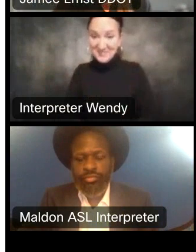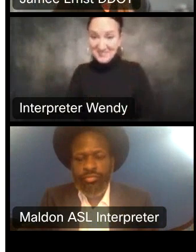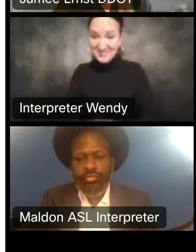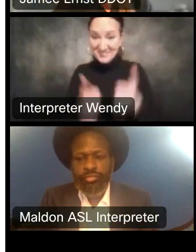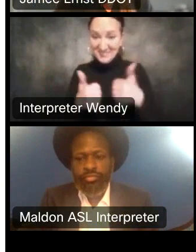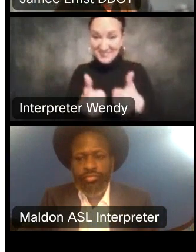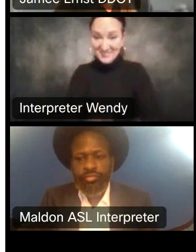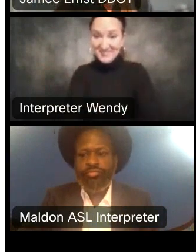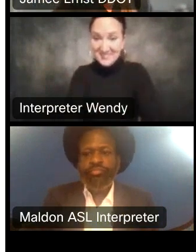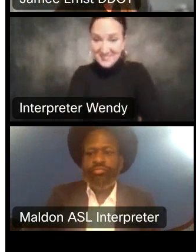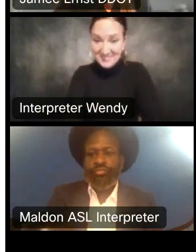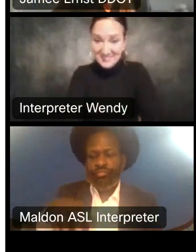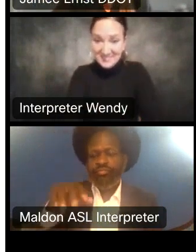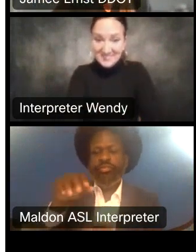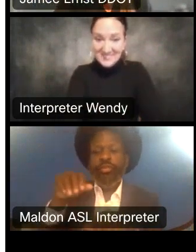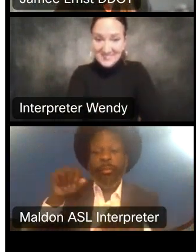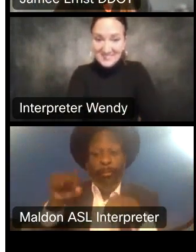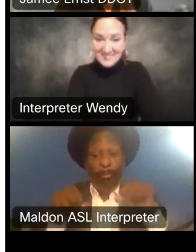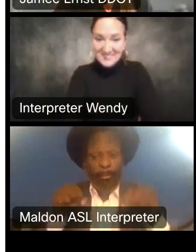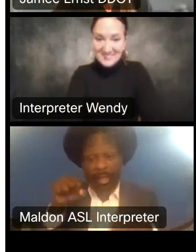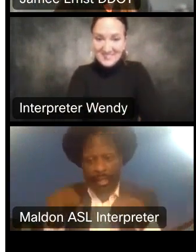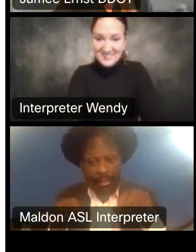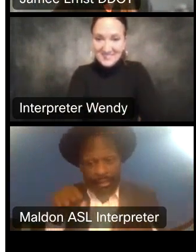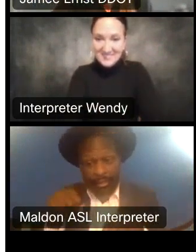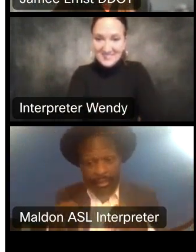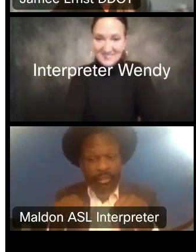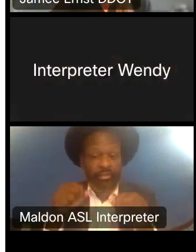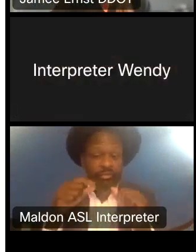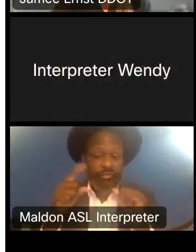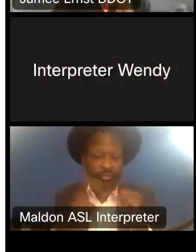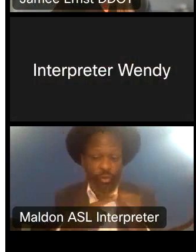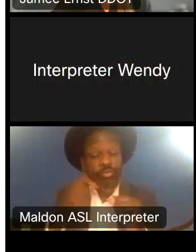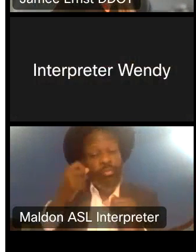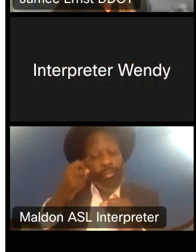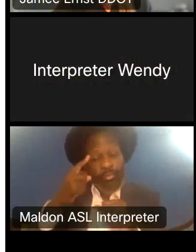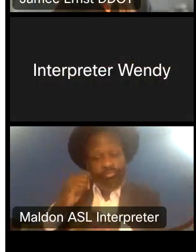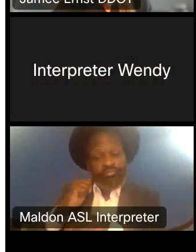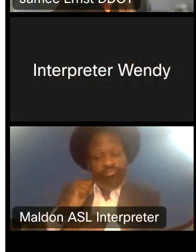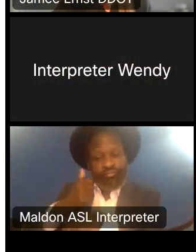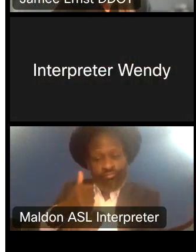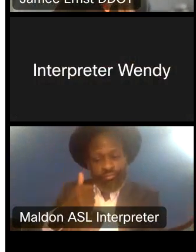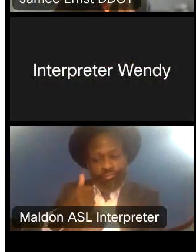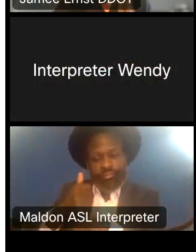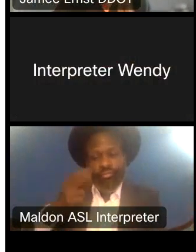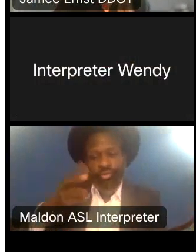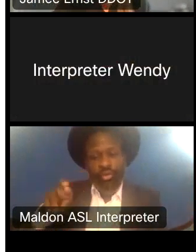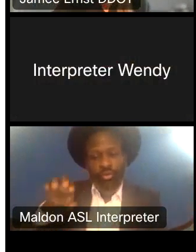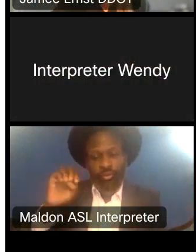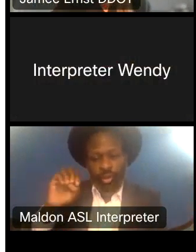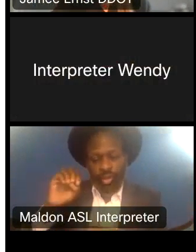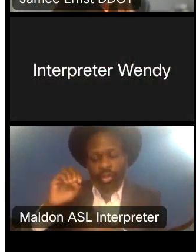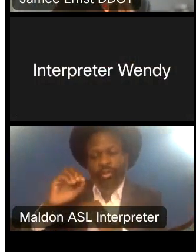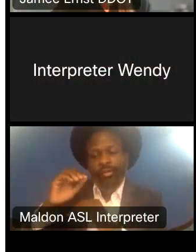pedestrian facility, but as we mentioned, the implementation of that project is tied to VRE's storage construction